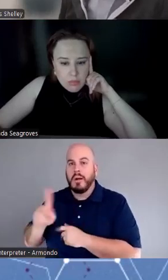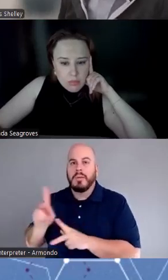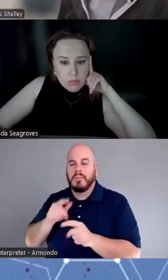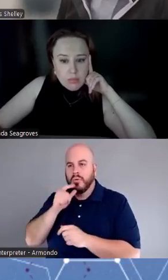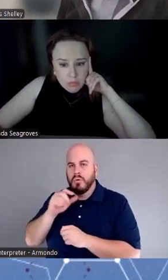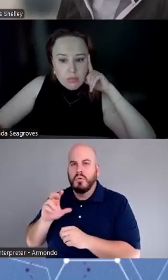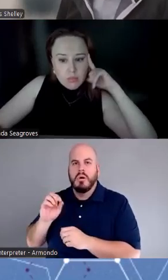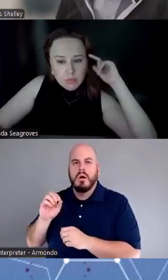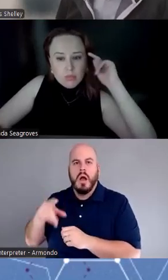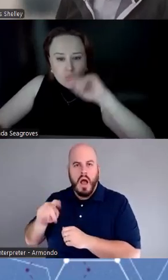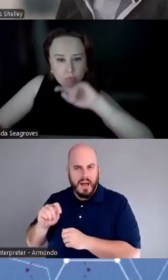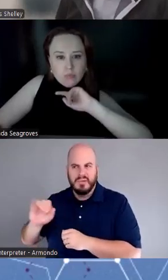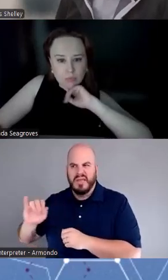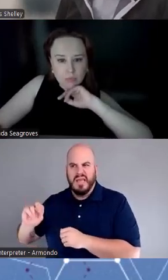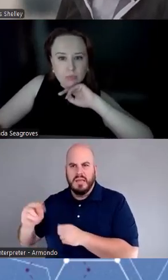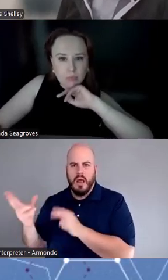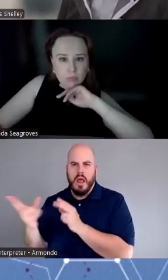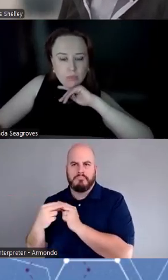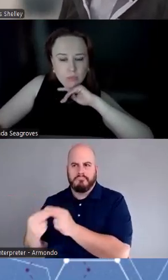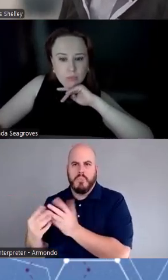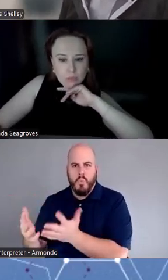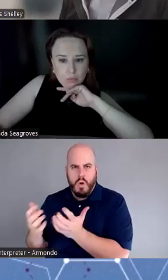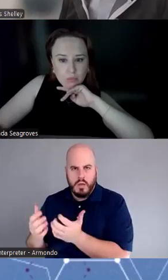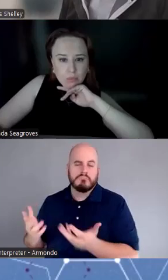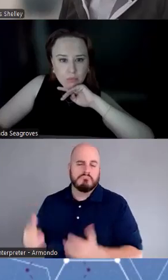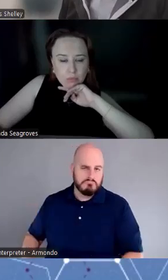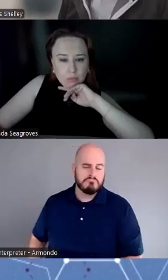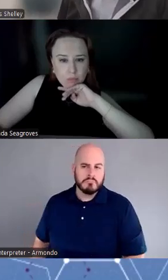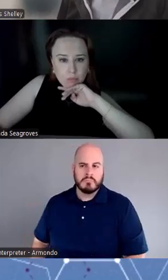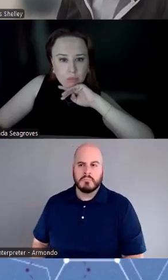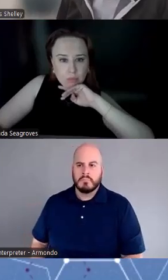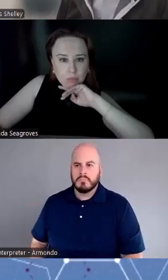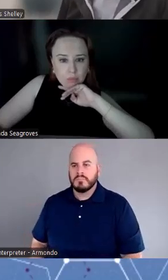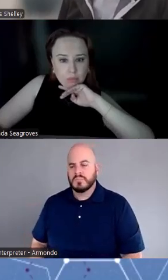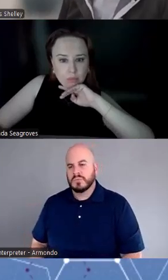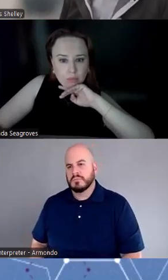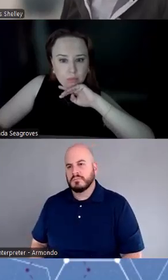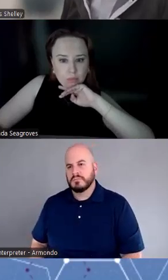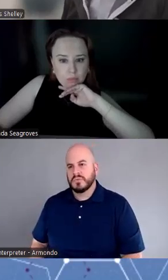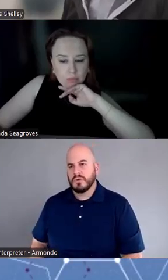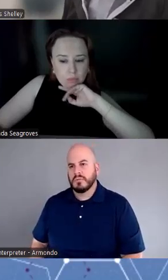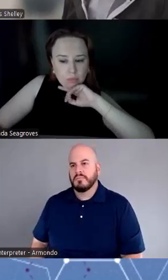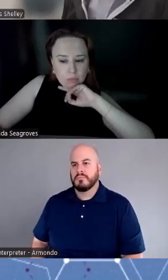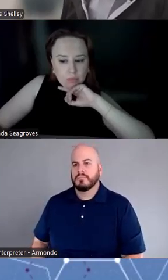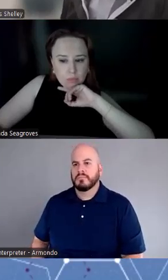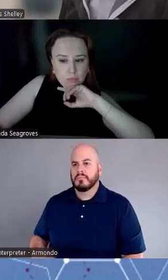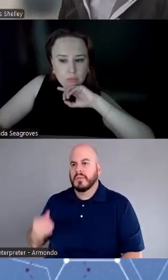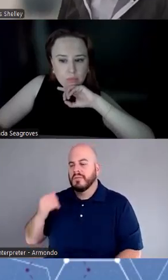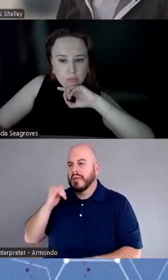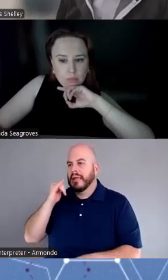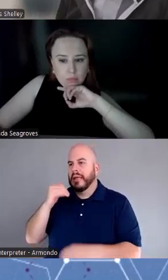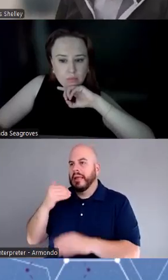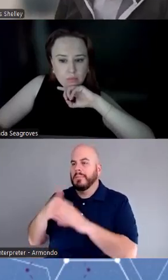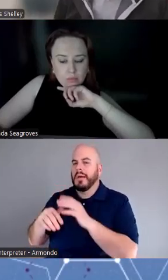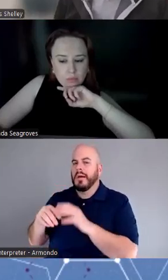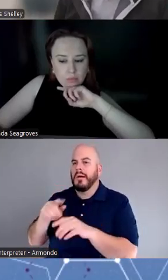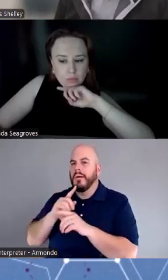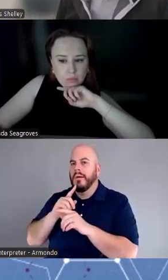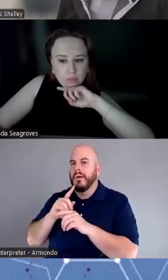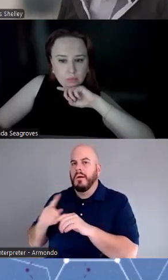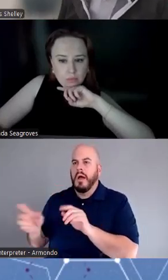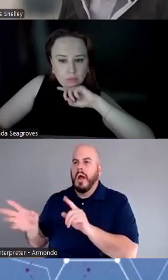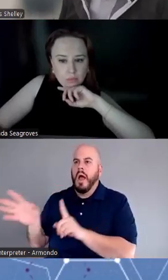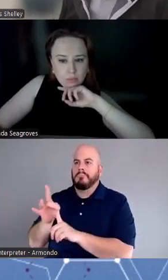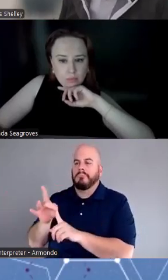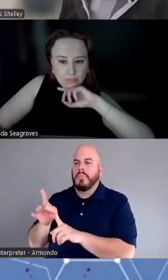it, so it doesn't have the kind of issues that can happen if an email has been like reported as spam by multiple